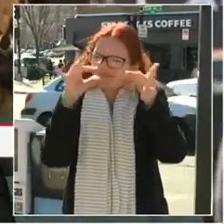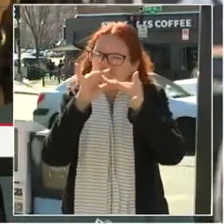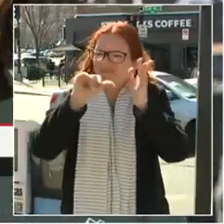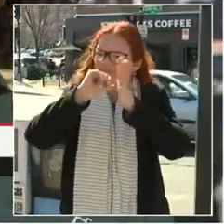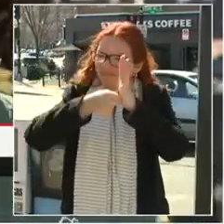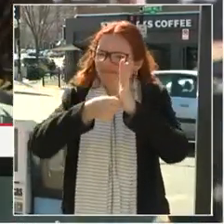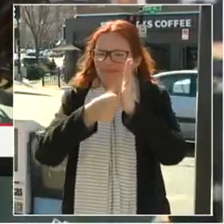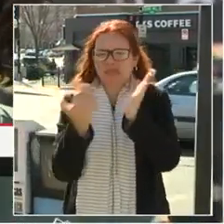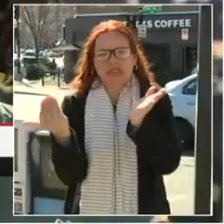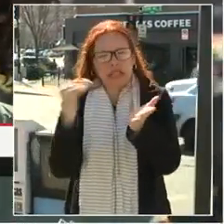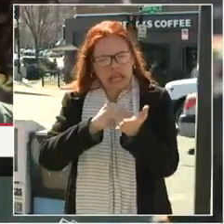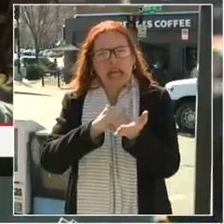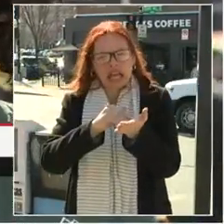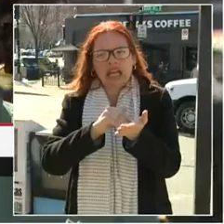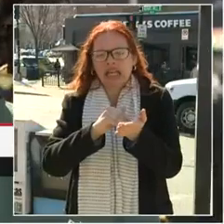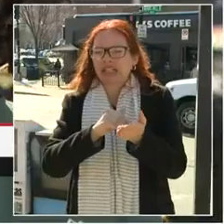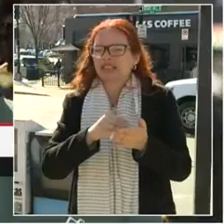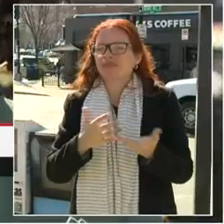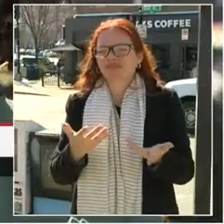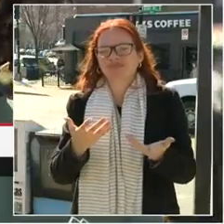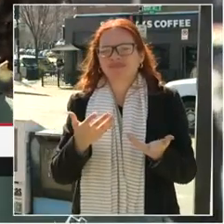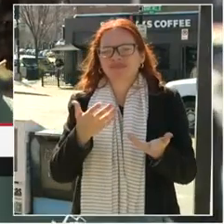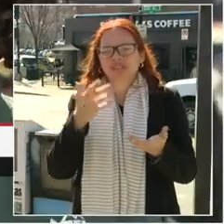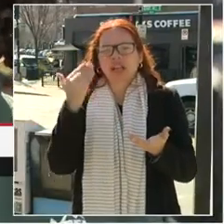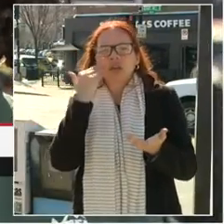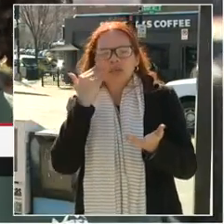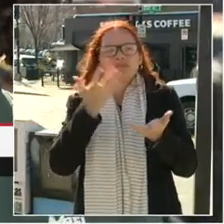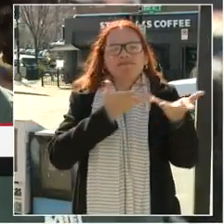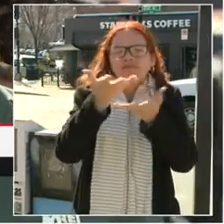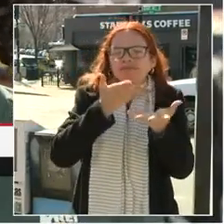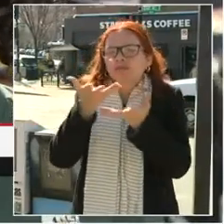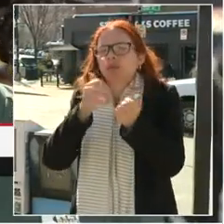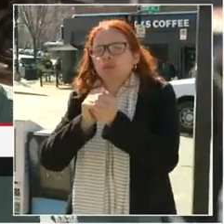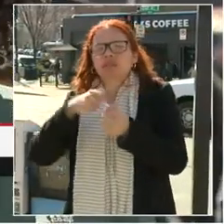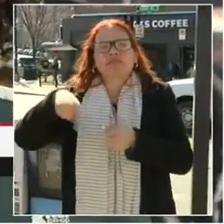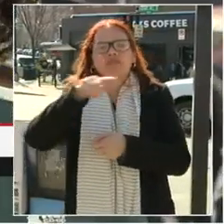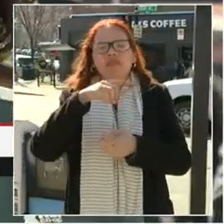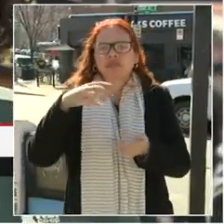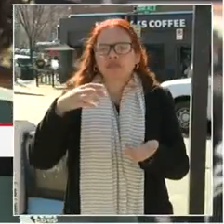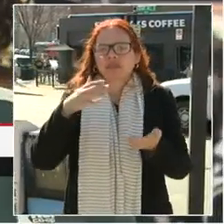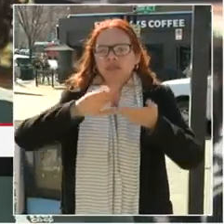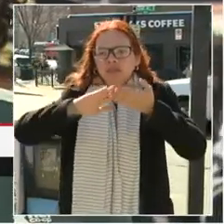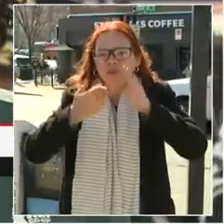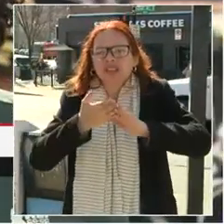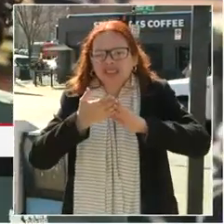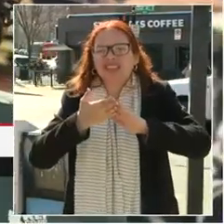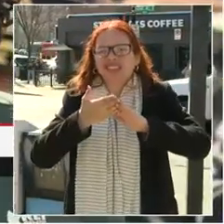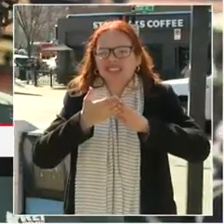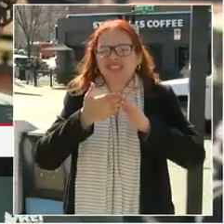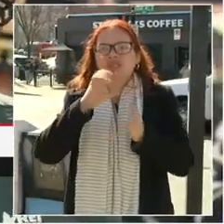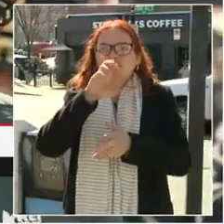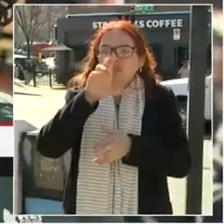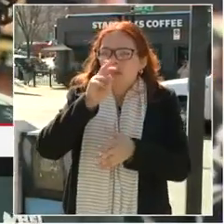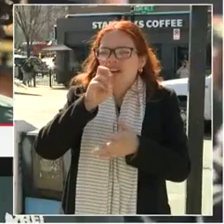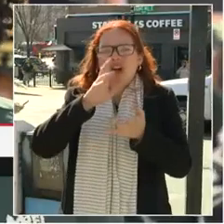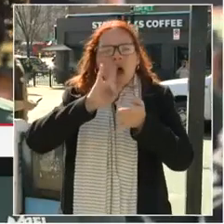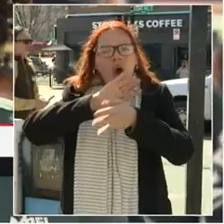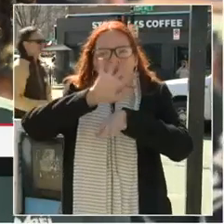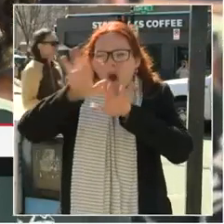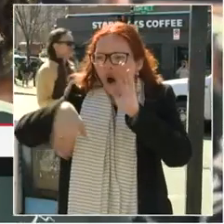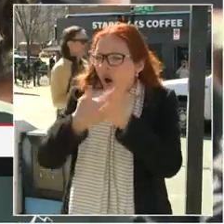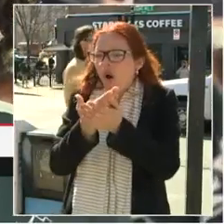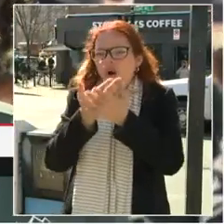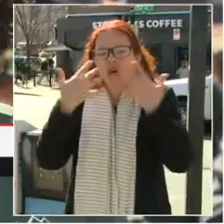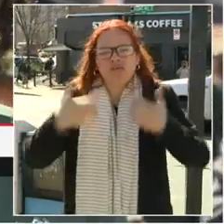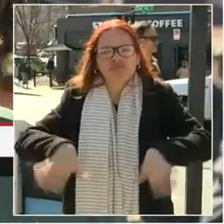know about dealing with community and government and crime all of these years with the great Metropolitan Police Department is that when